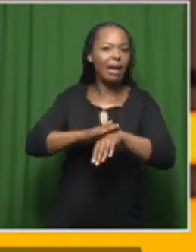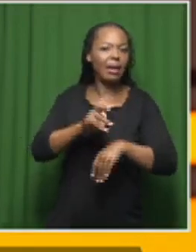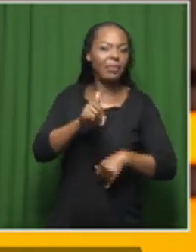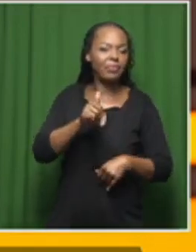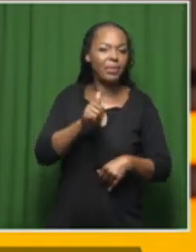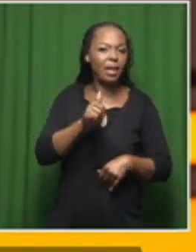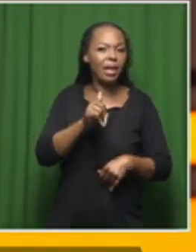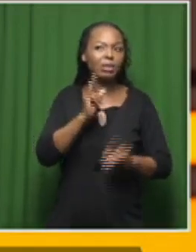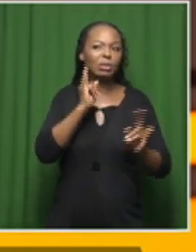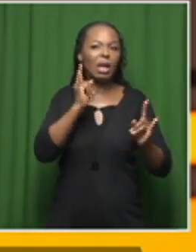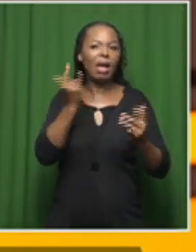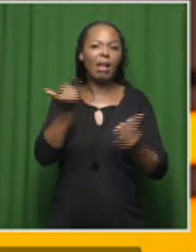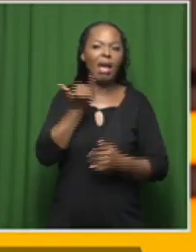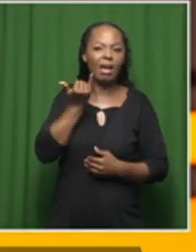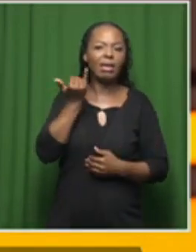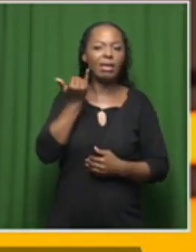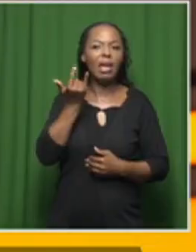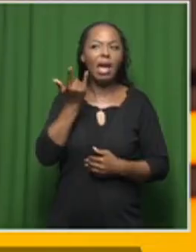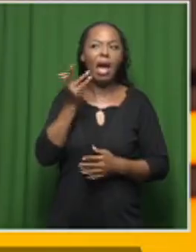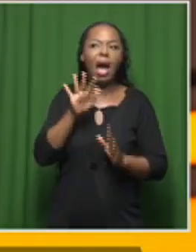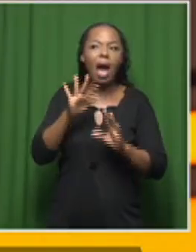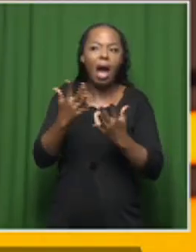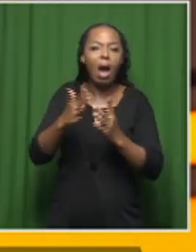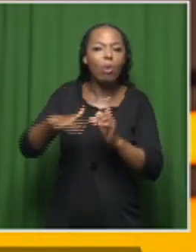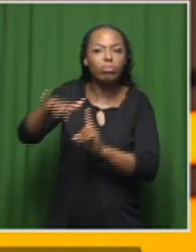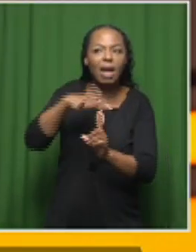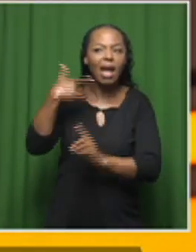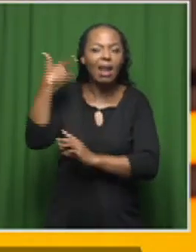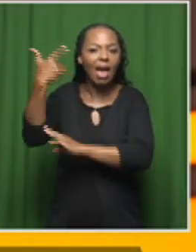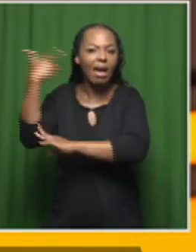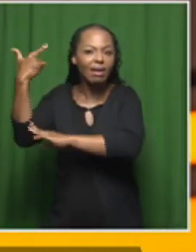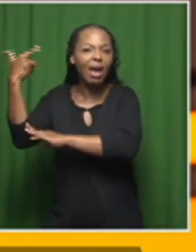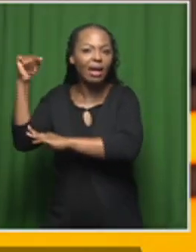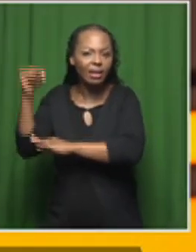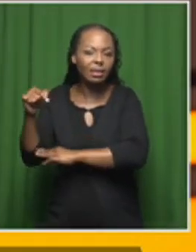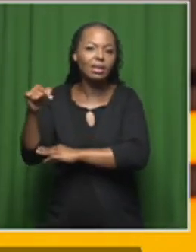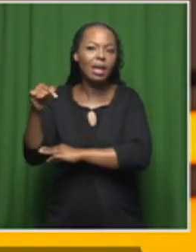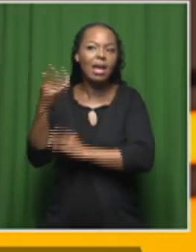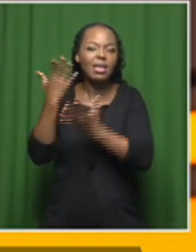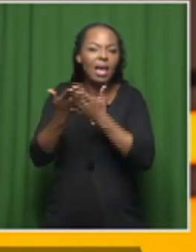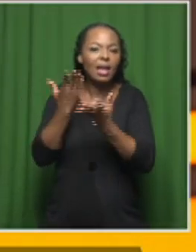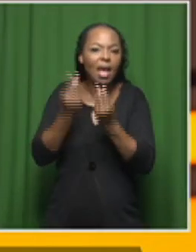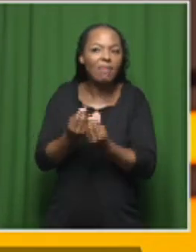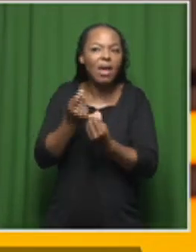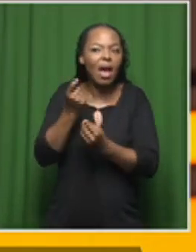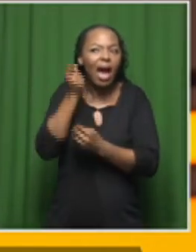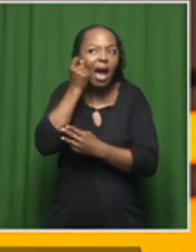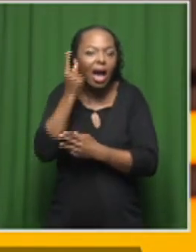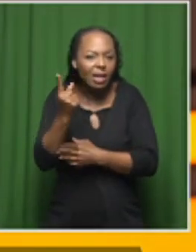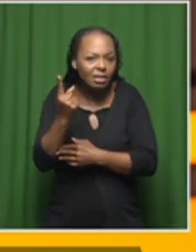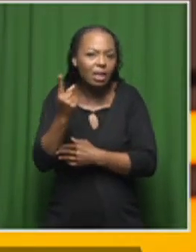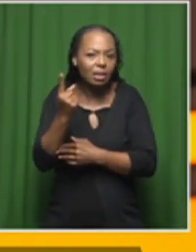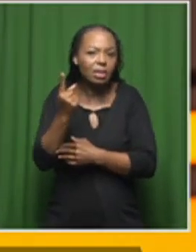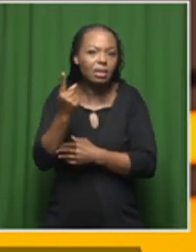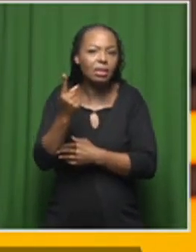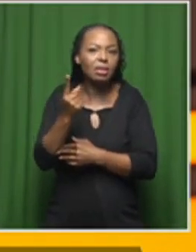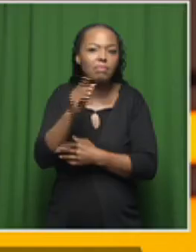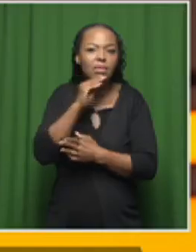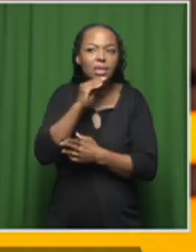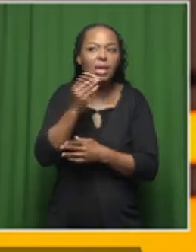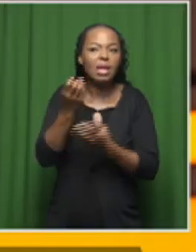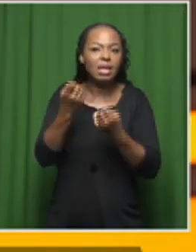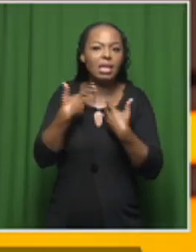poorer sort of area in London, you had these kind of benefactors who would give free tickets